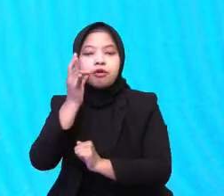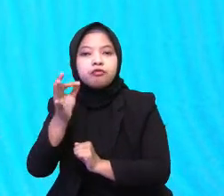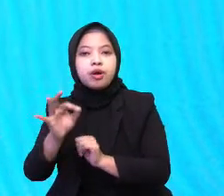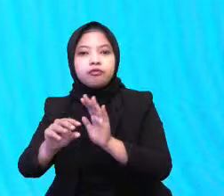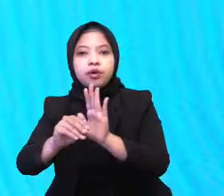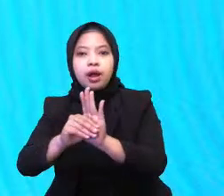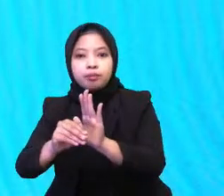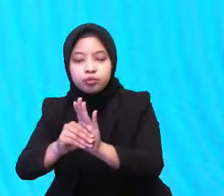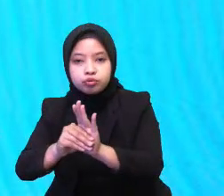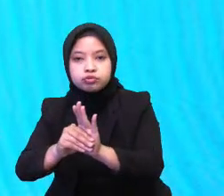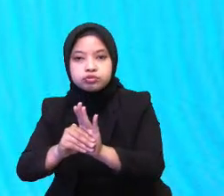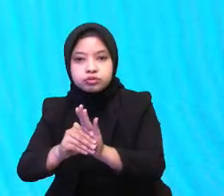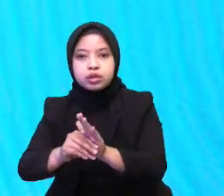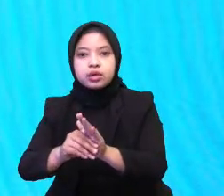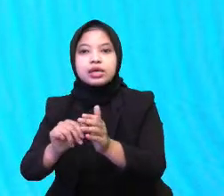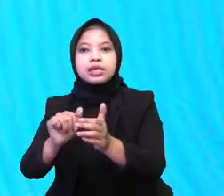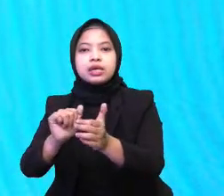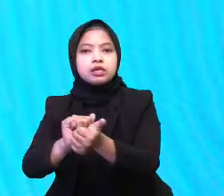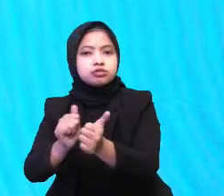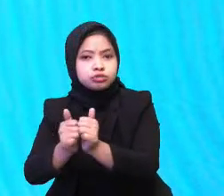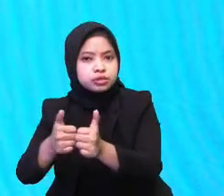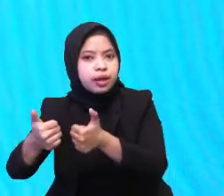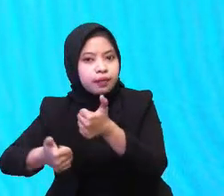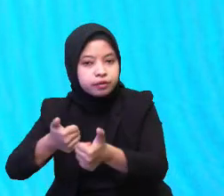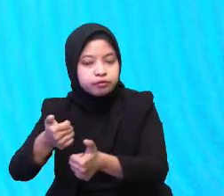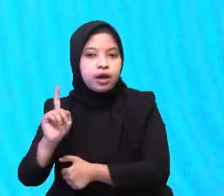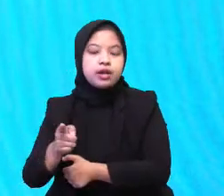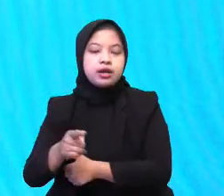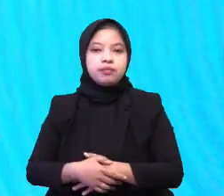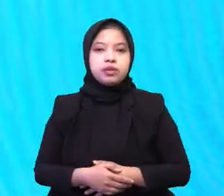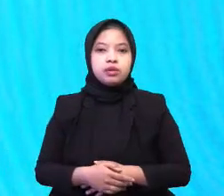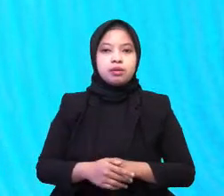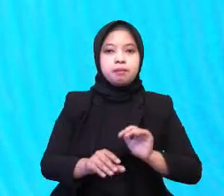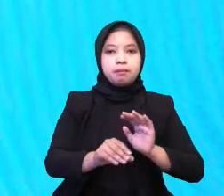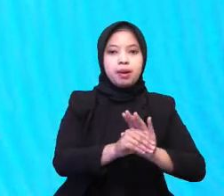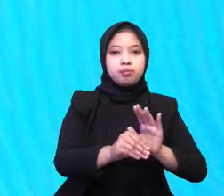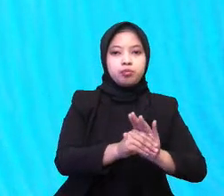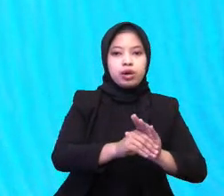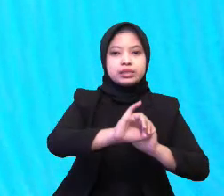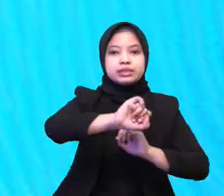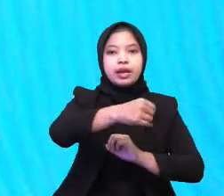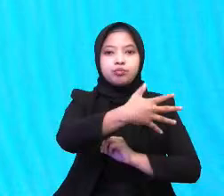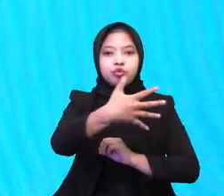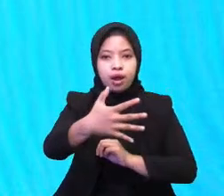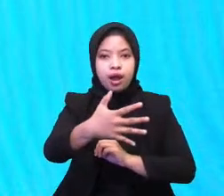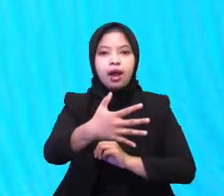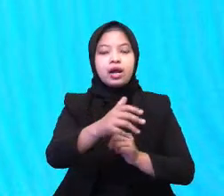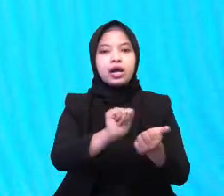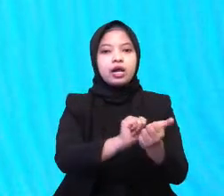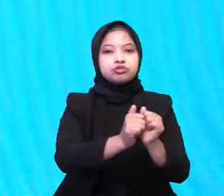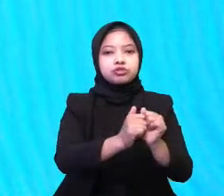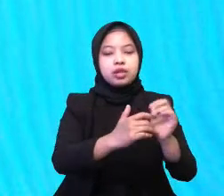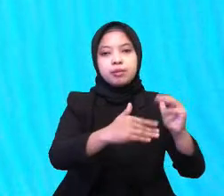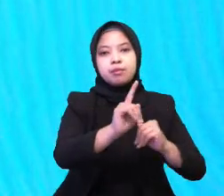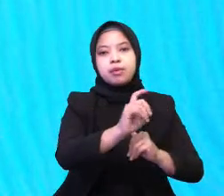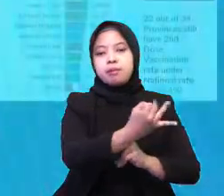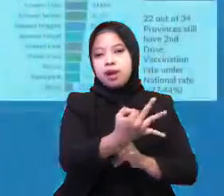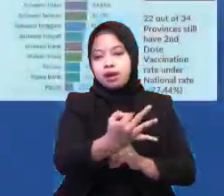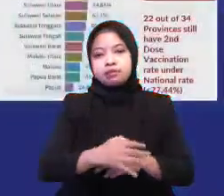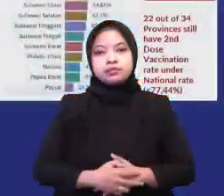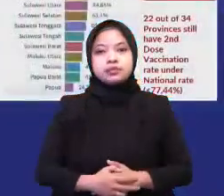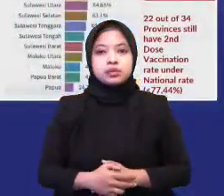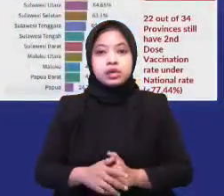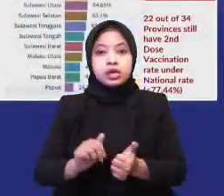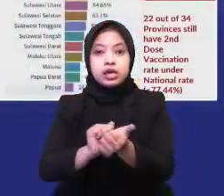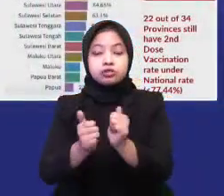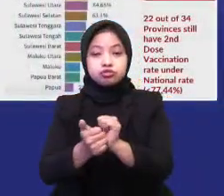Papua up 84 cases, and West Papua up 15 cases. And active cases must